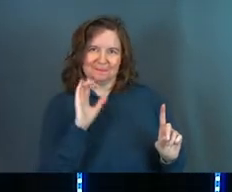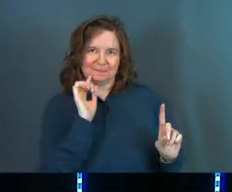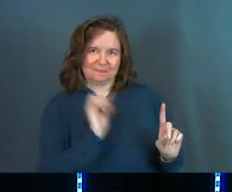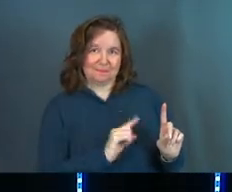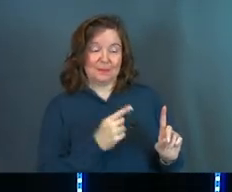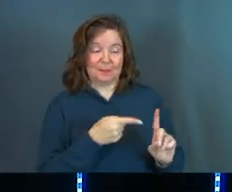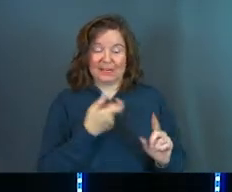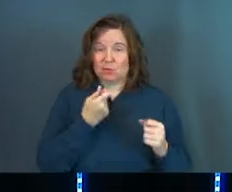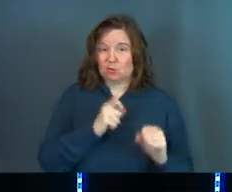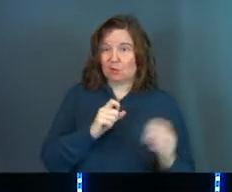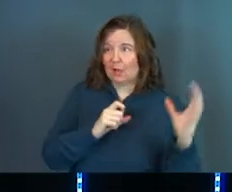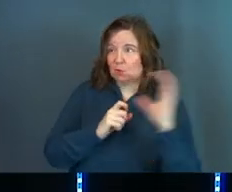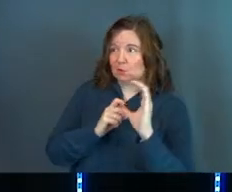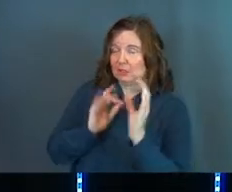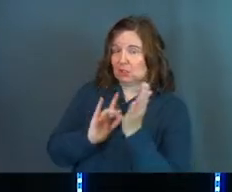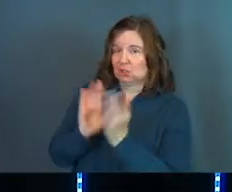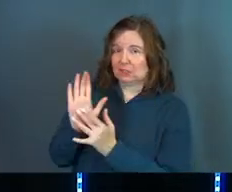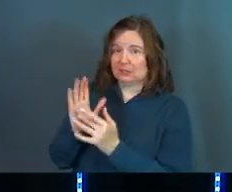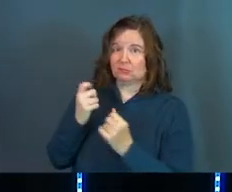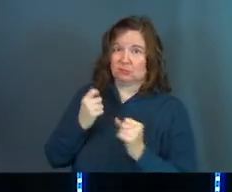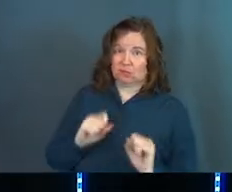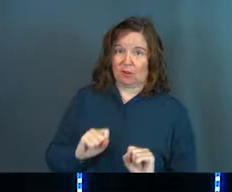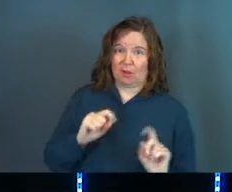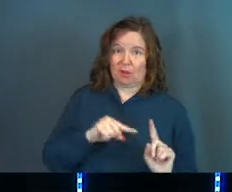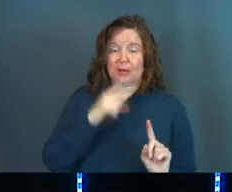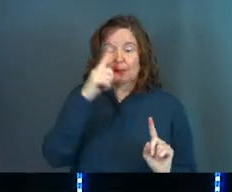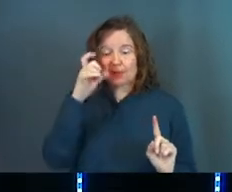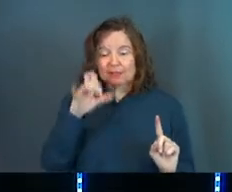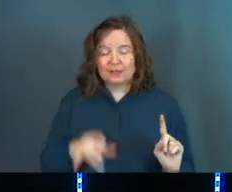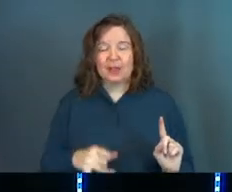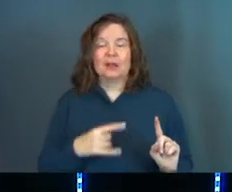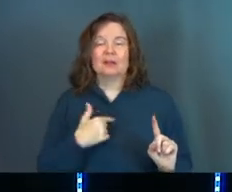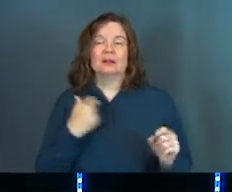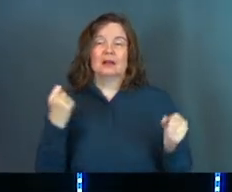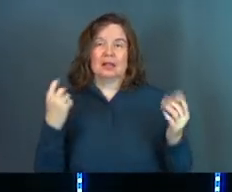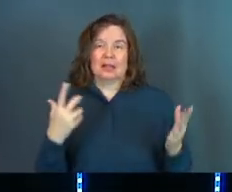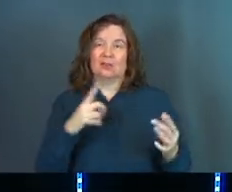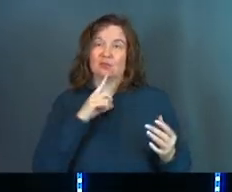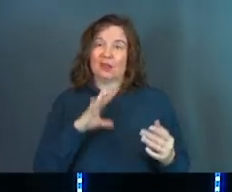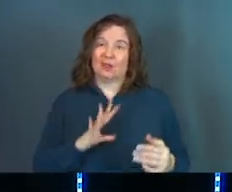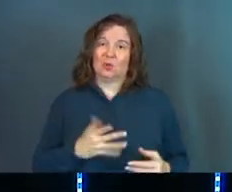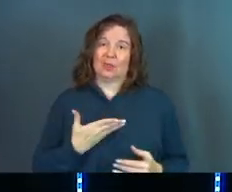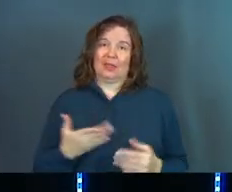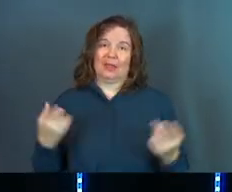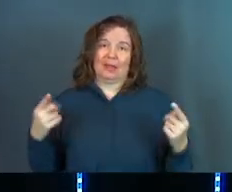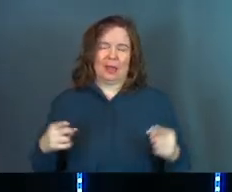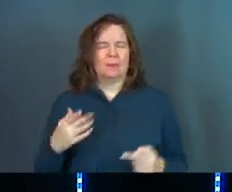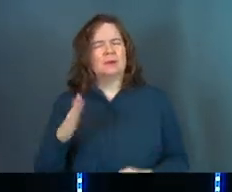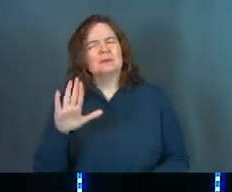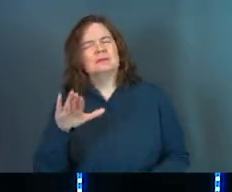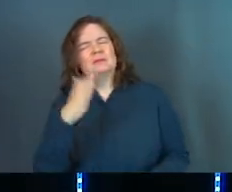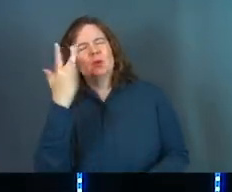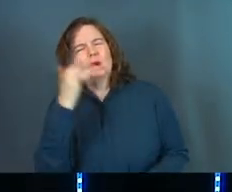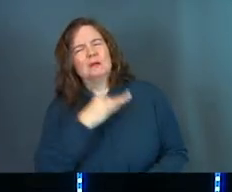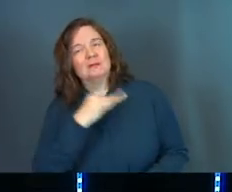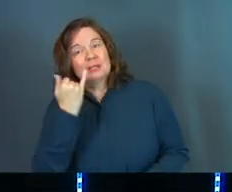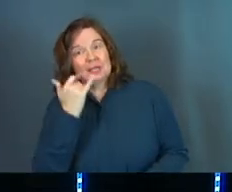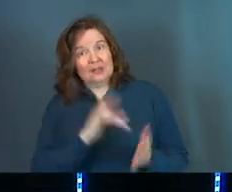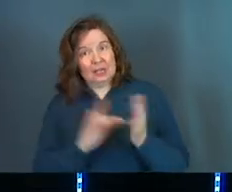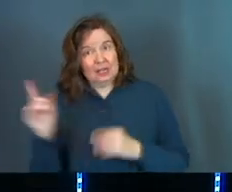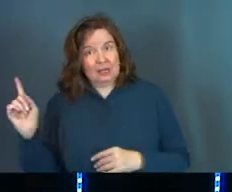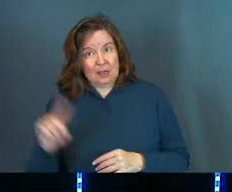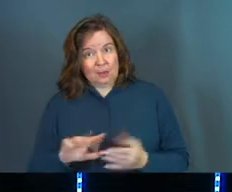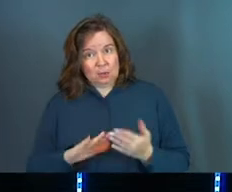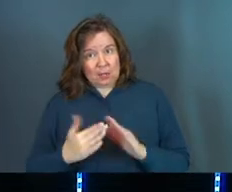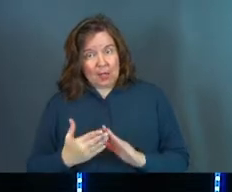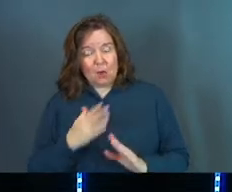But he was trying to seek Jesus. And because of that, a lot of really cool things happen. Why? If Jesus is coming into